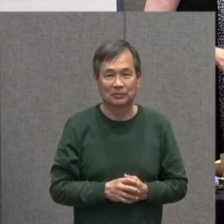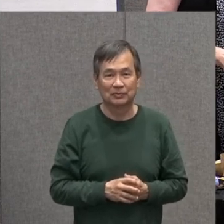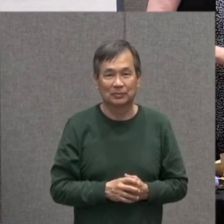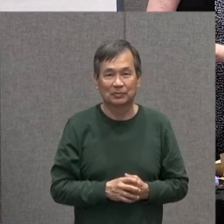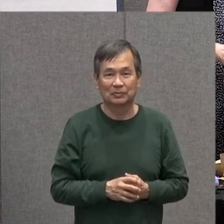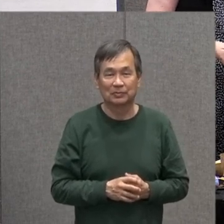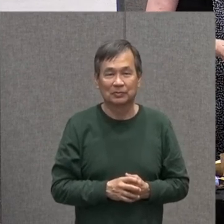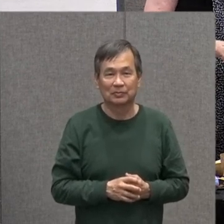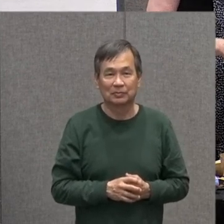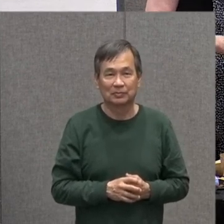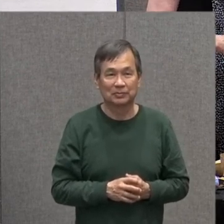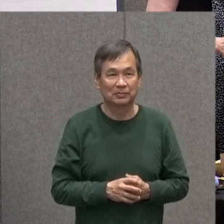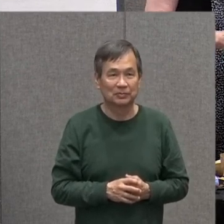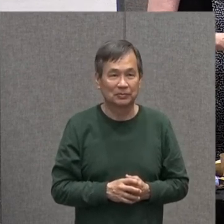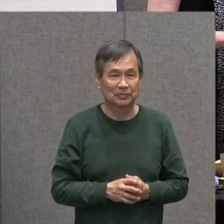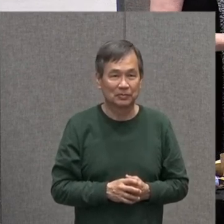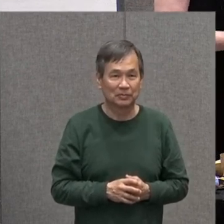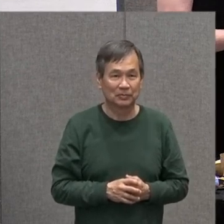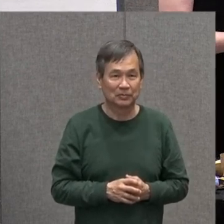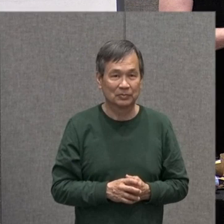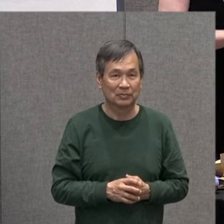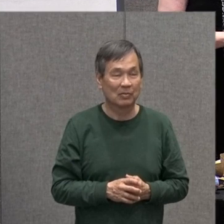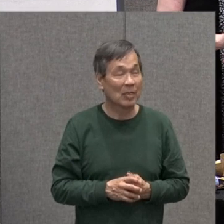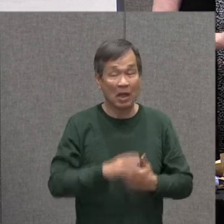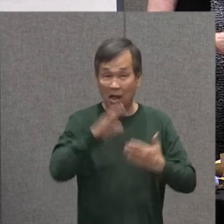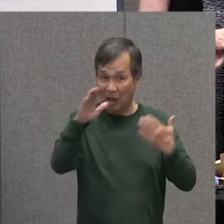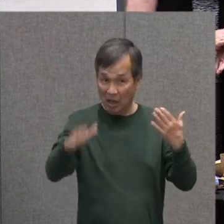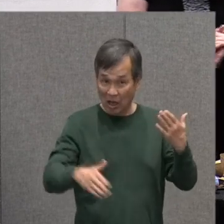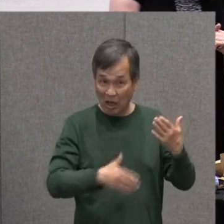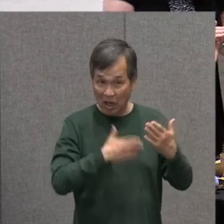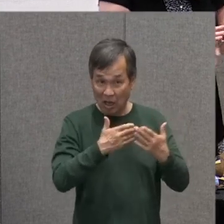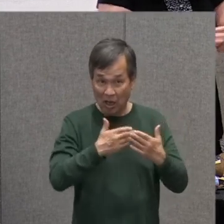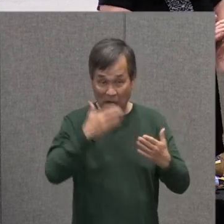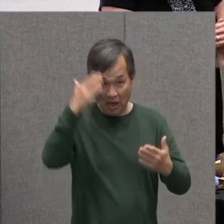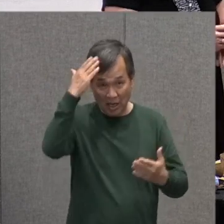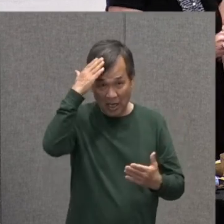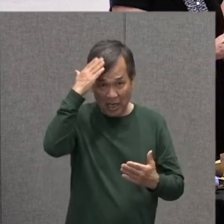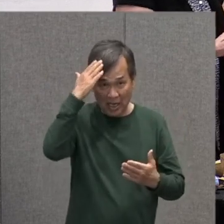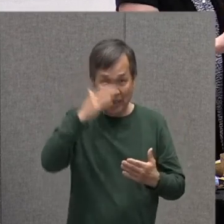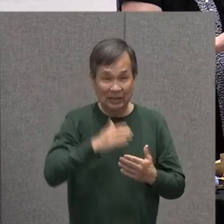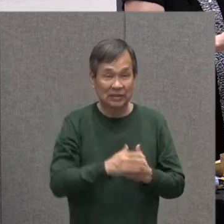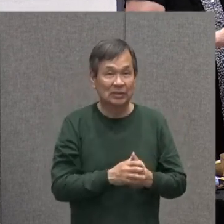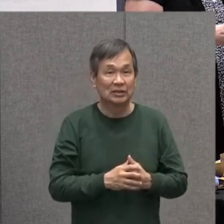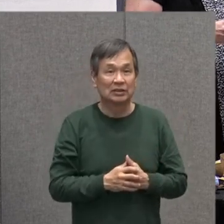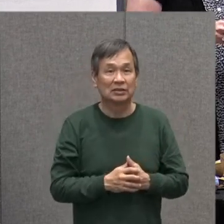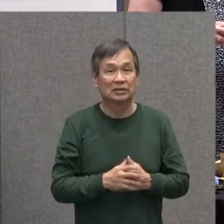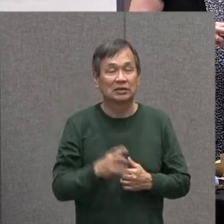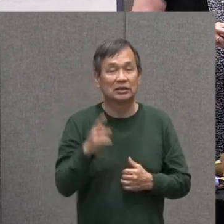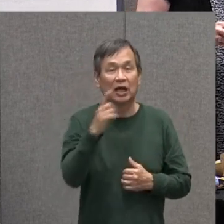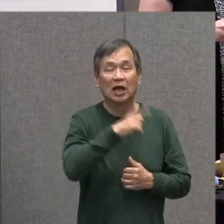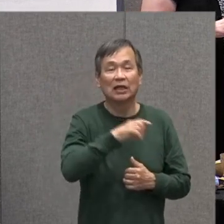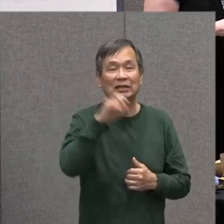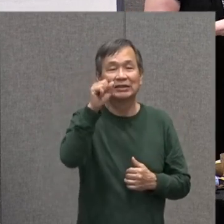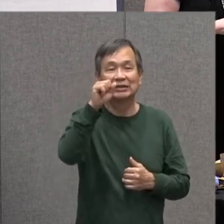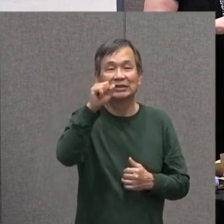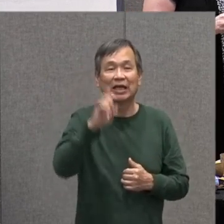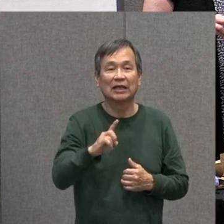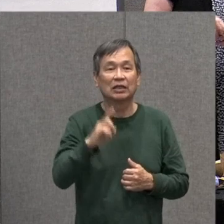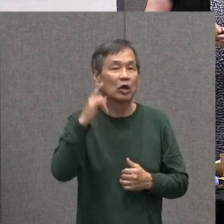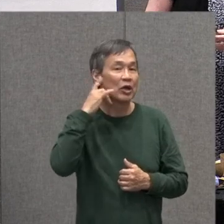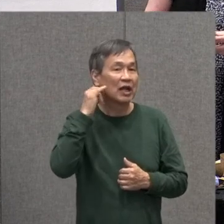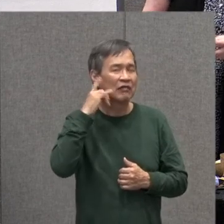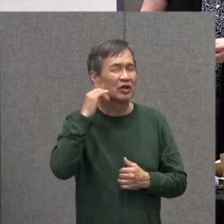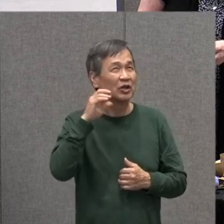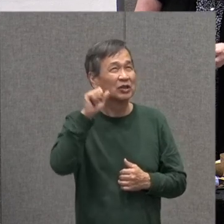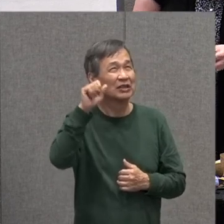interesting guy. And all of these hats are actually in a museum in San Diego in part of their, or San Francisco,